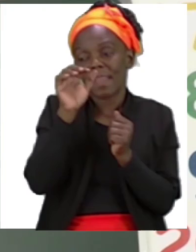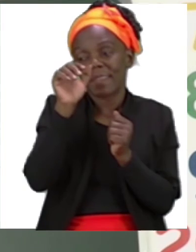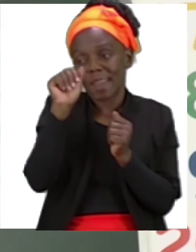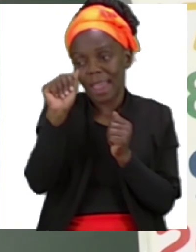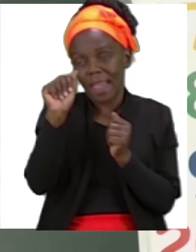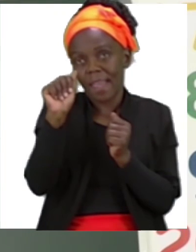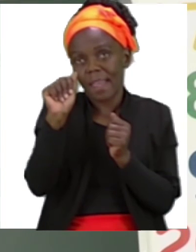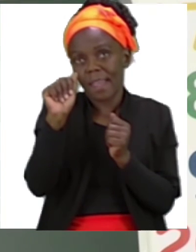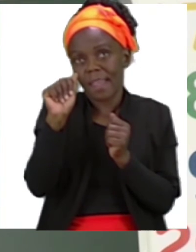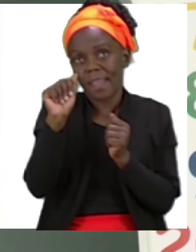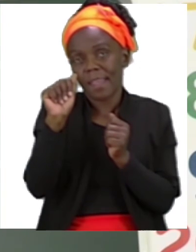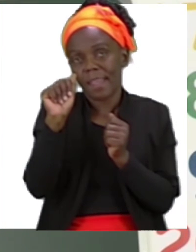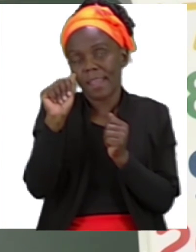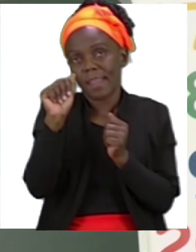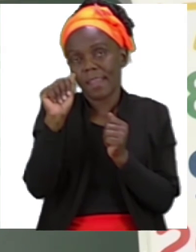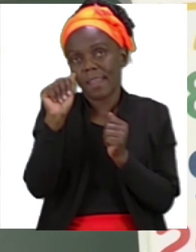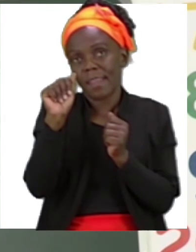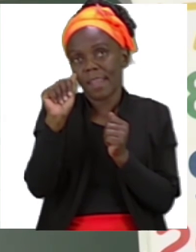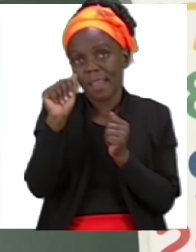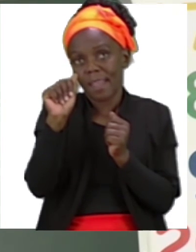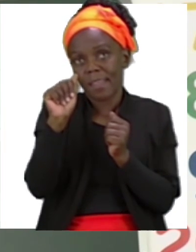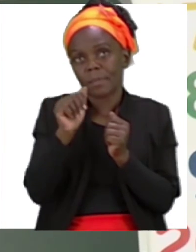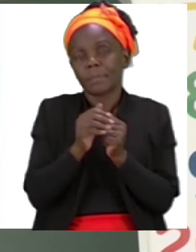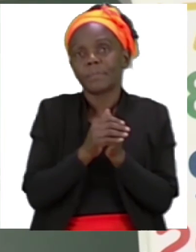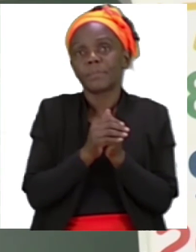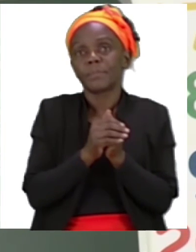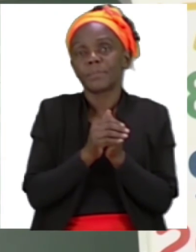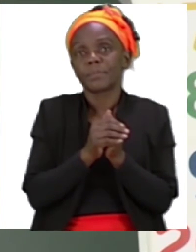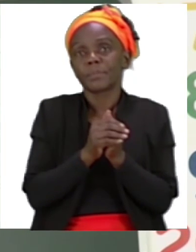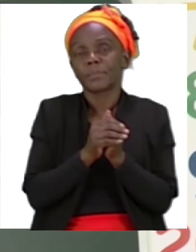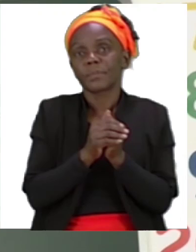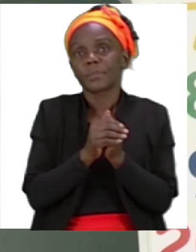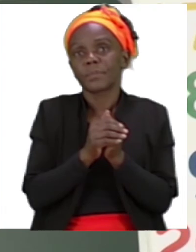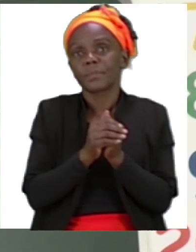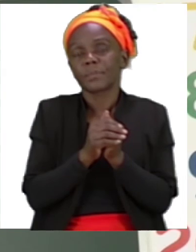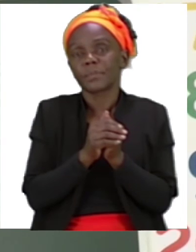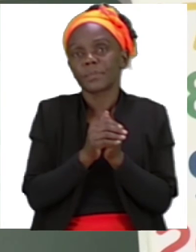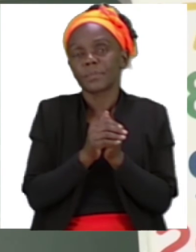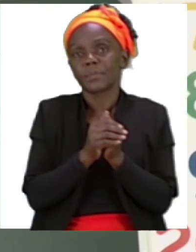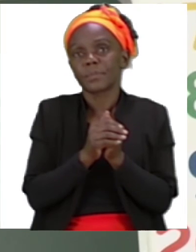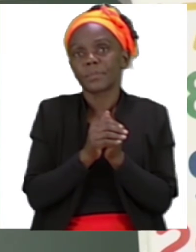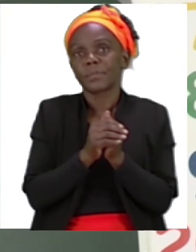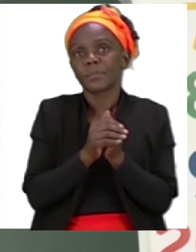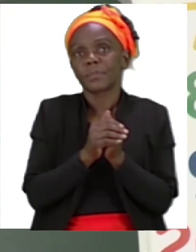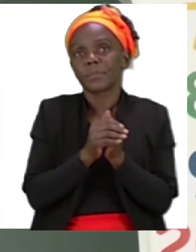Fan. That sounds like an A sound. And we have an A there.